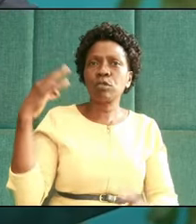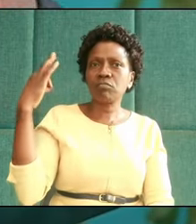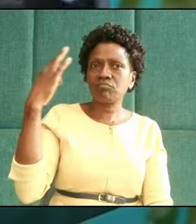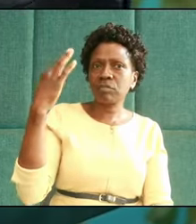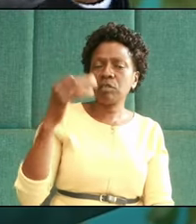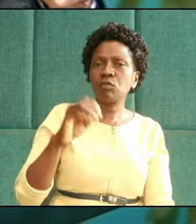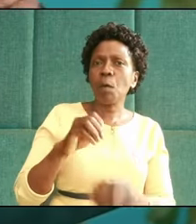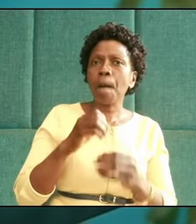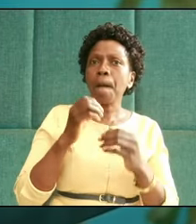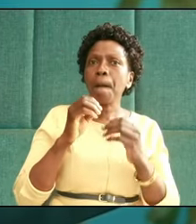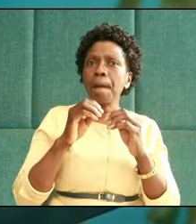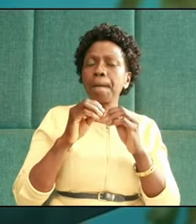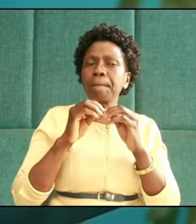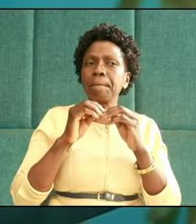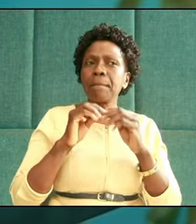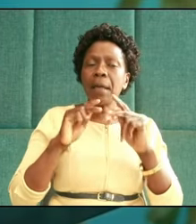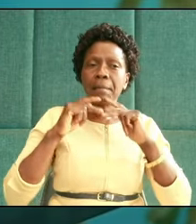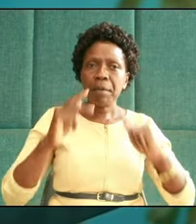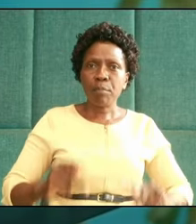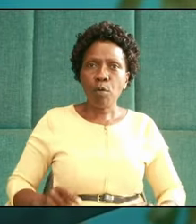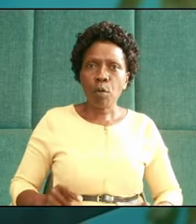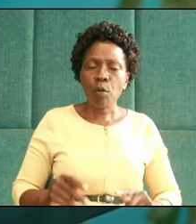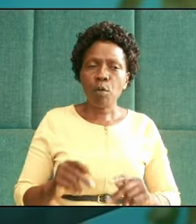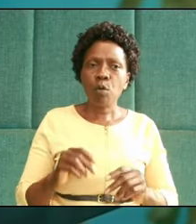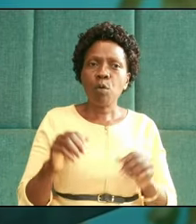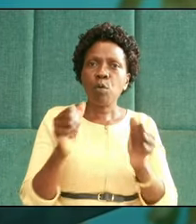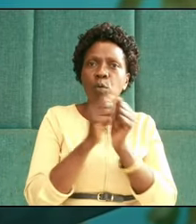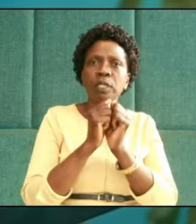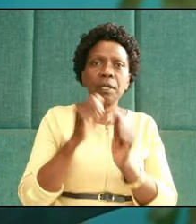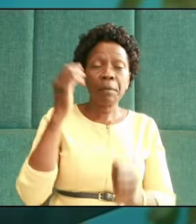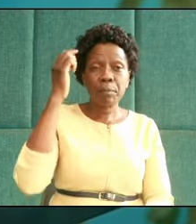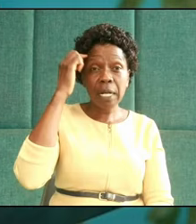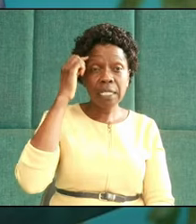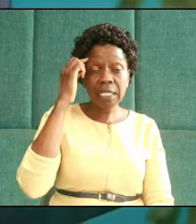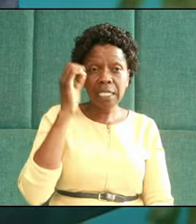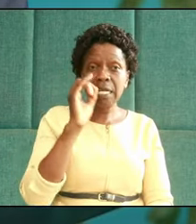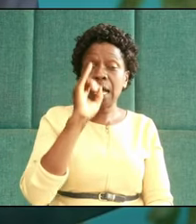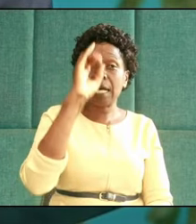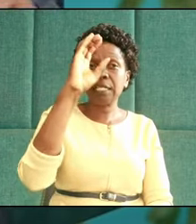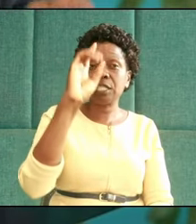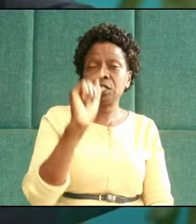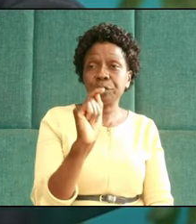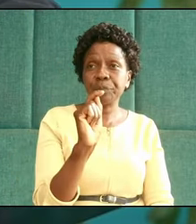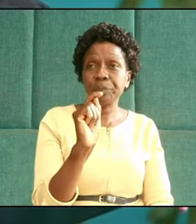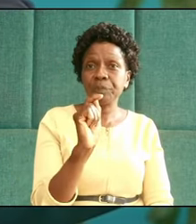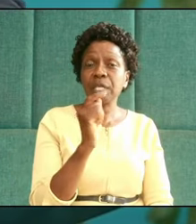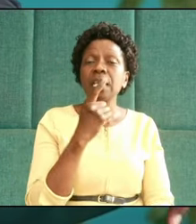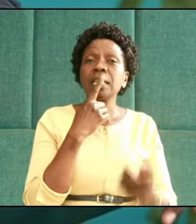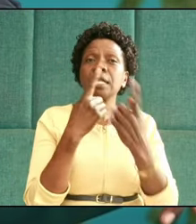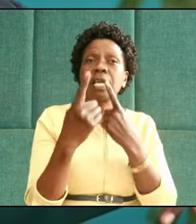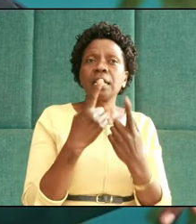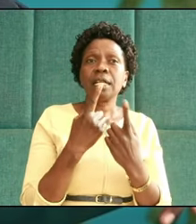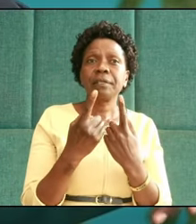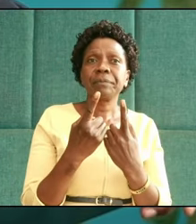the brains in IT. He made a statement, and I want to quote him. He said,